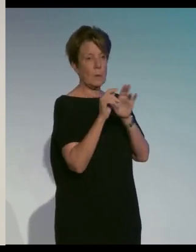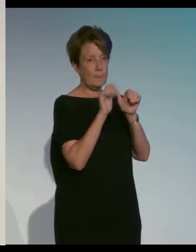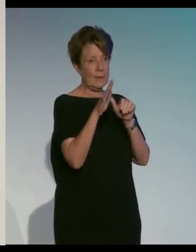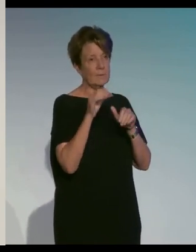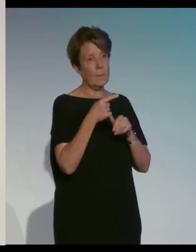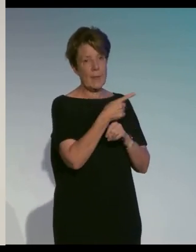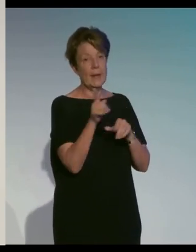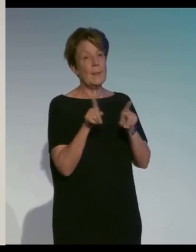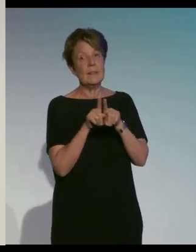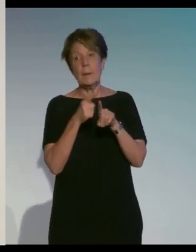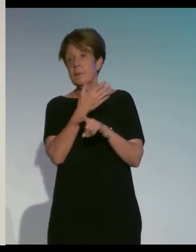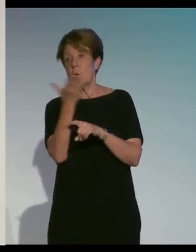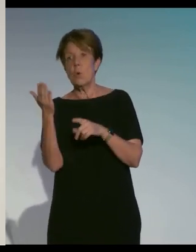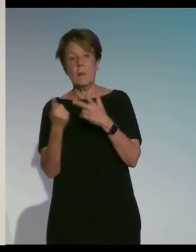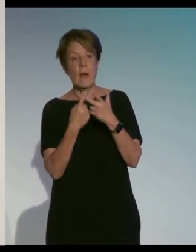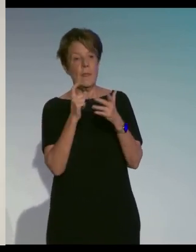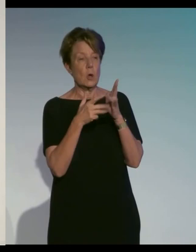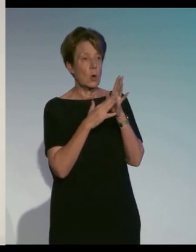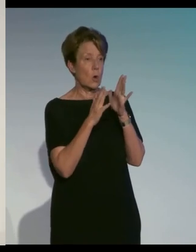country. Thanks, Michael. And